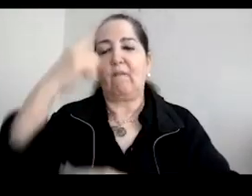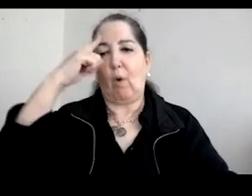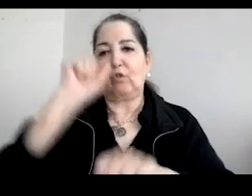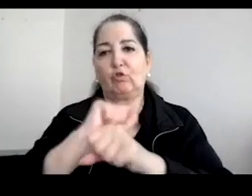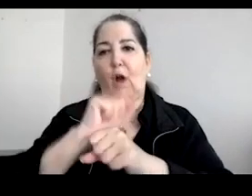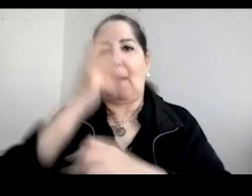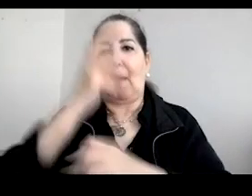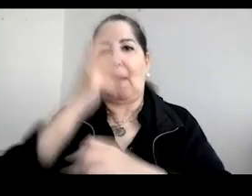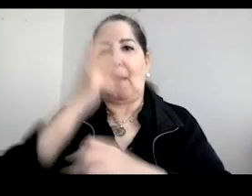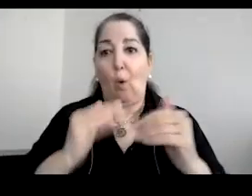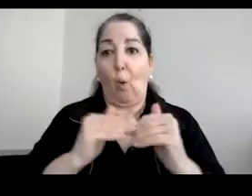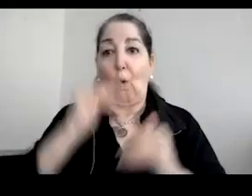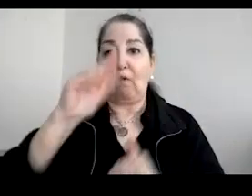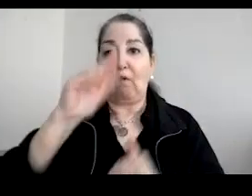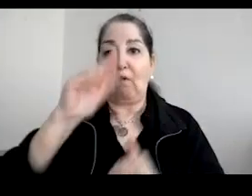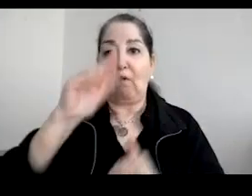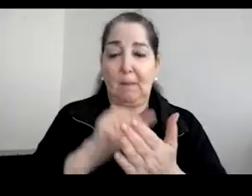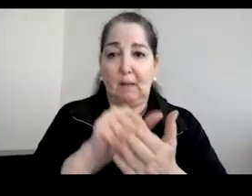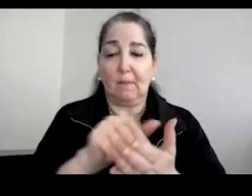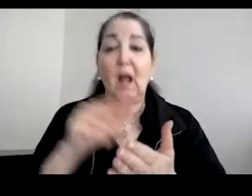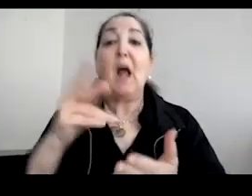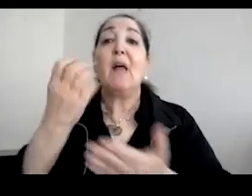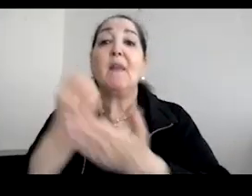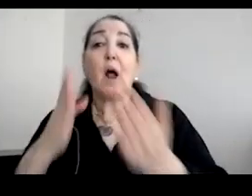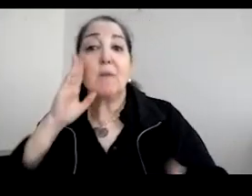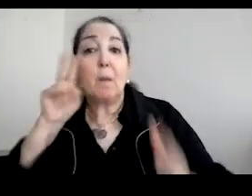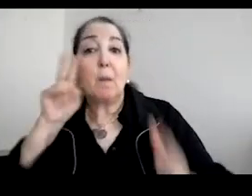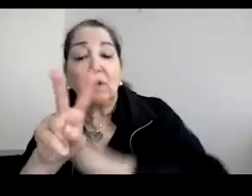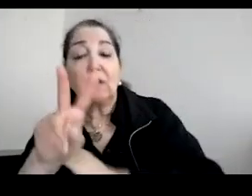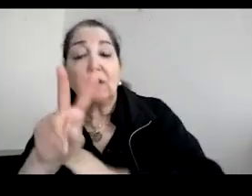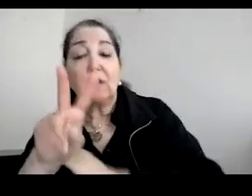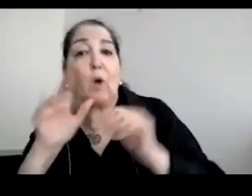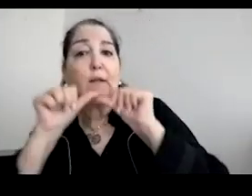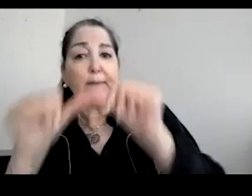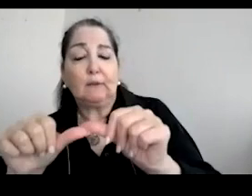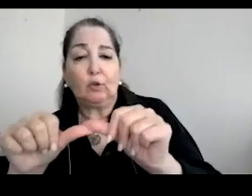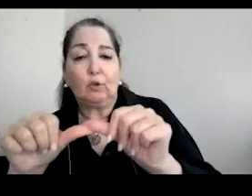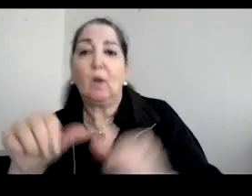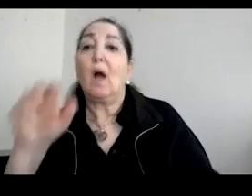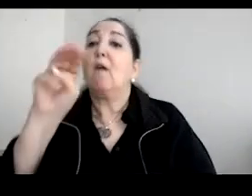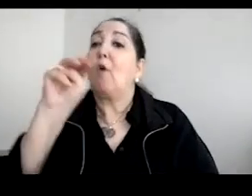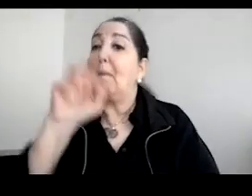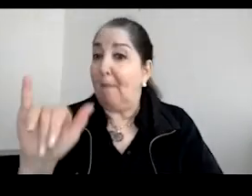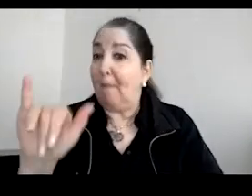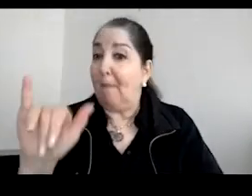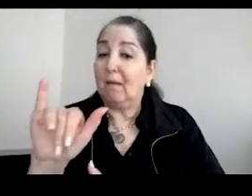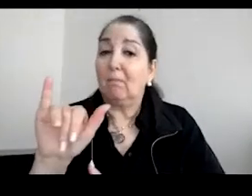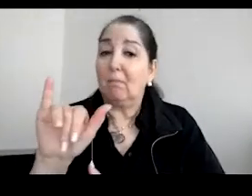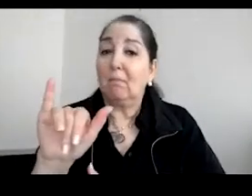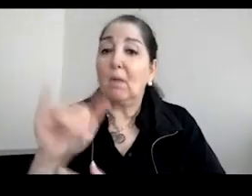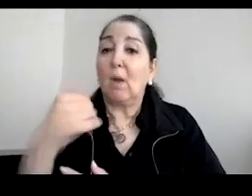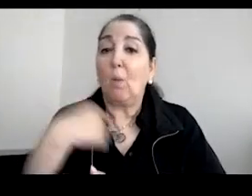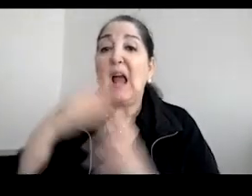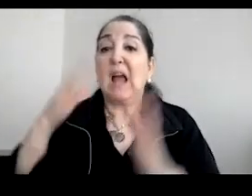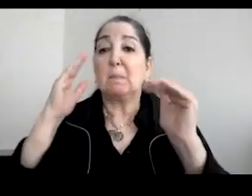And economists had been predicting that that was going to continue, that in May, job losses were expected to be on the order of